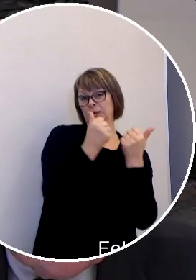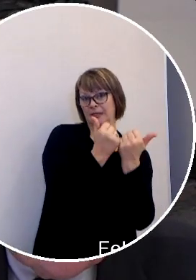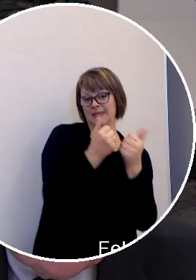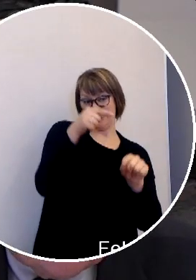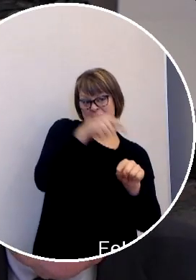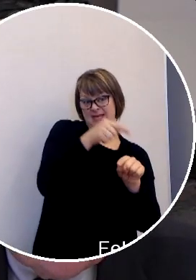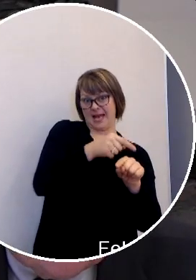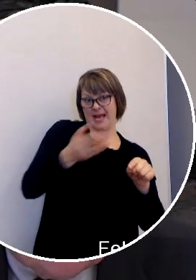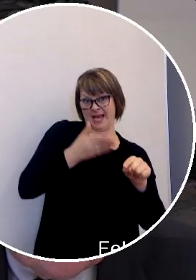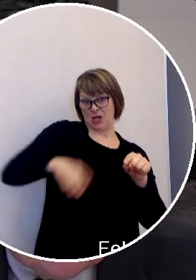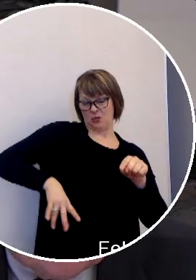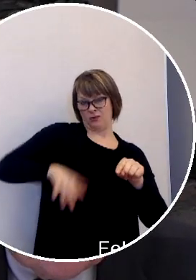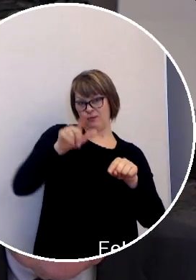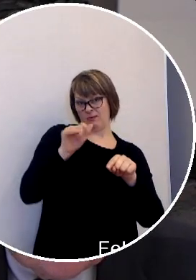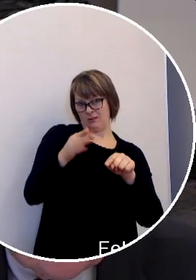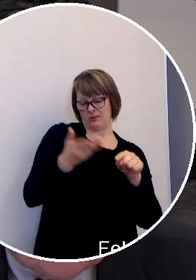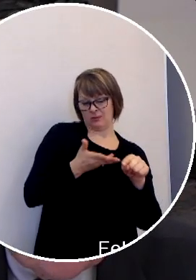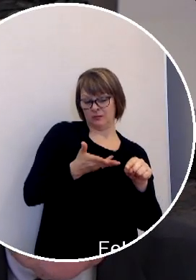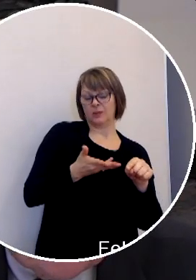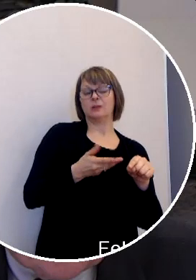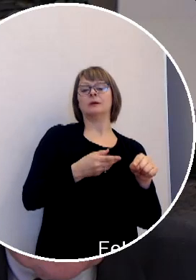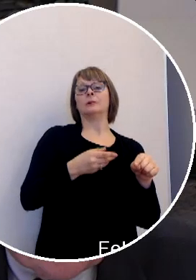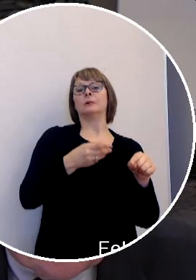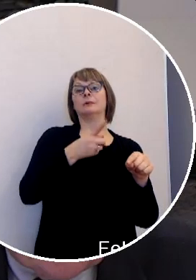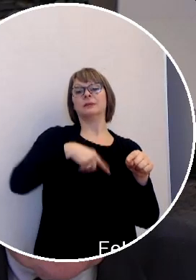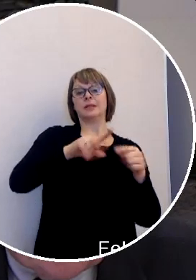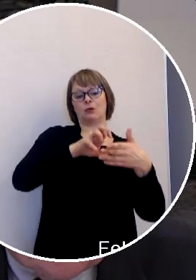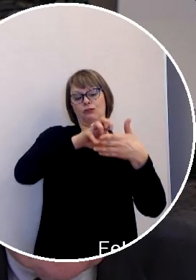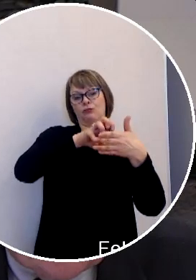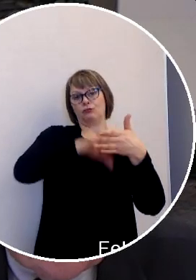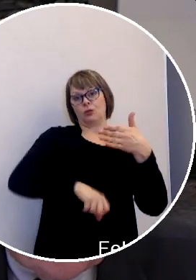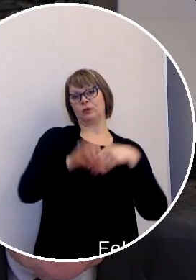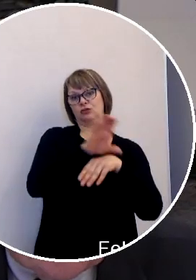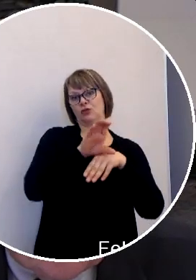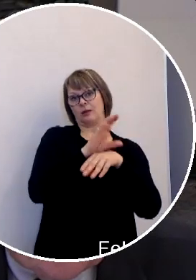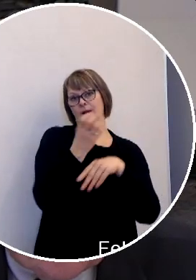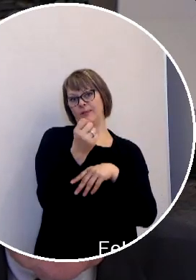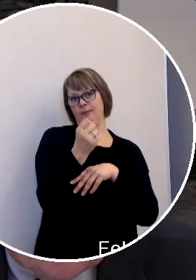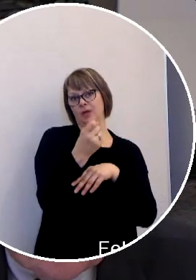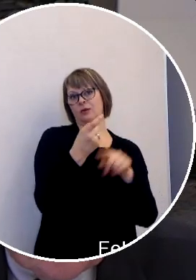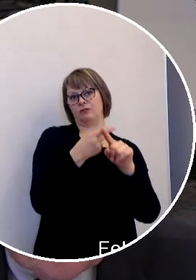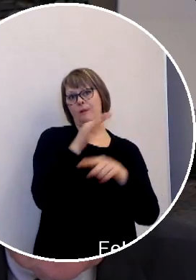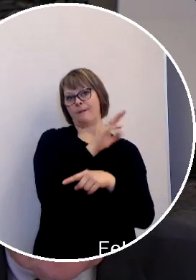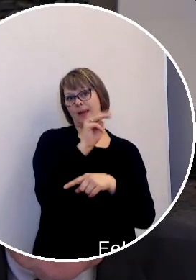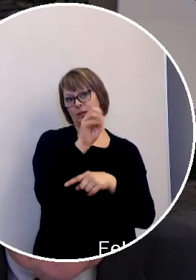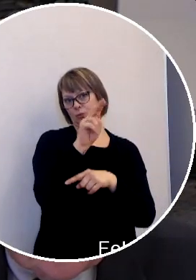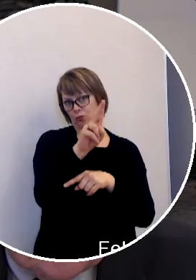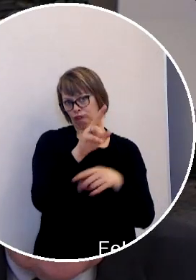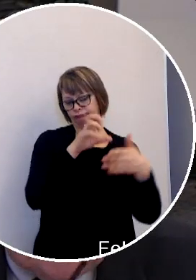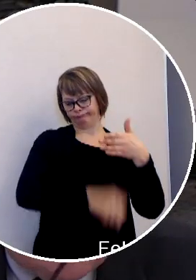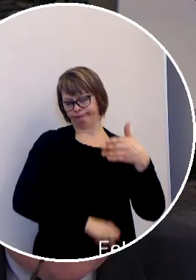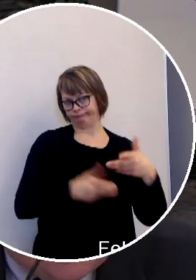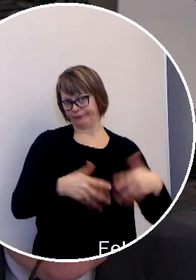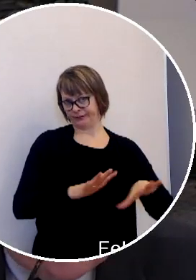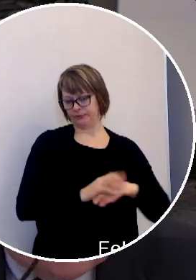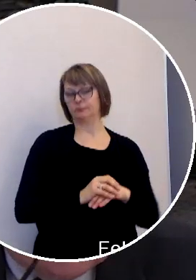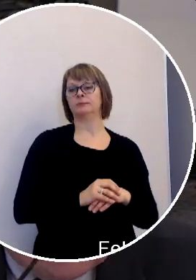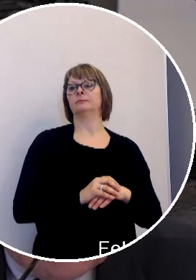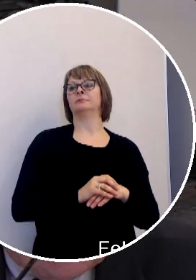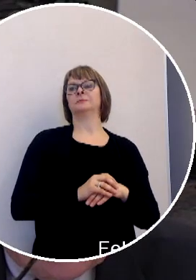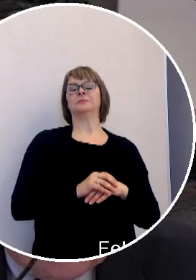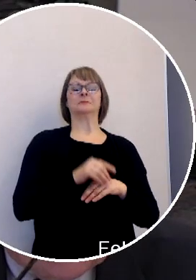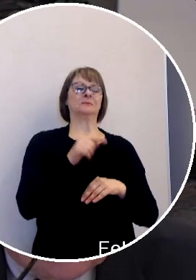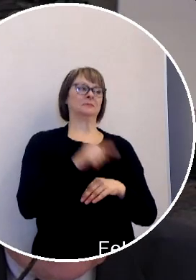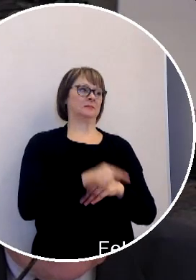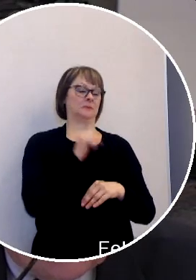Association in Newfoundland and Labrador were removing chocolate milk from their menus. They would no